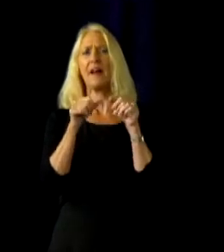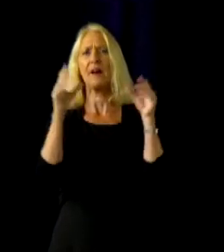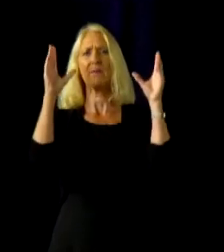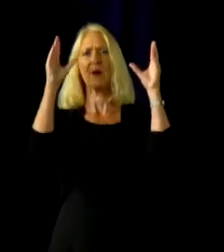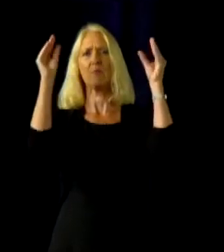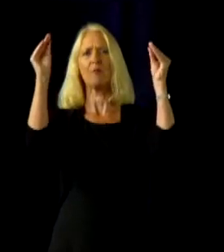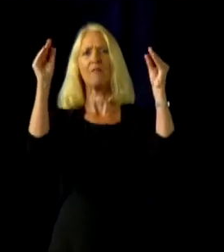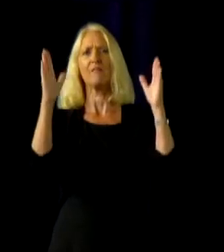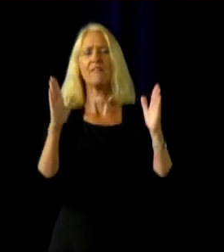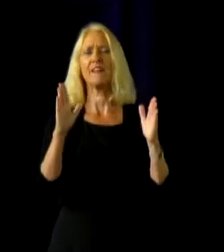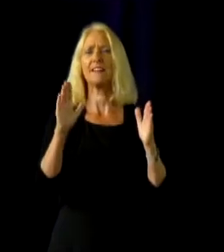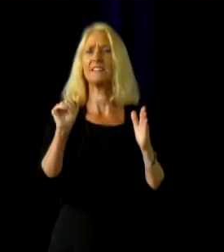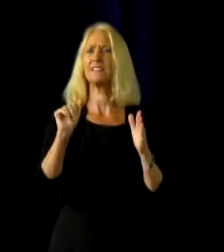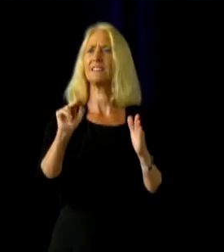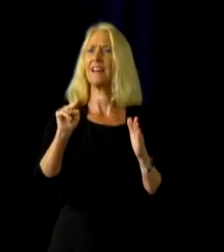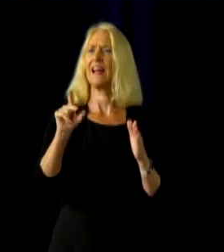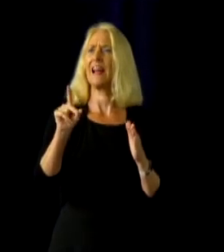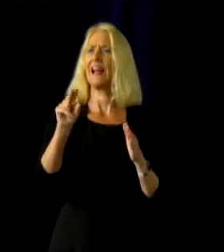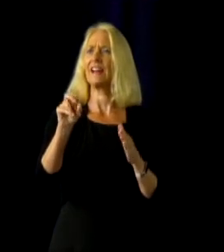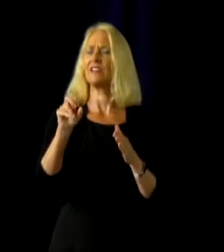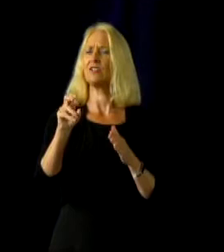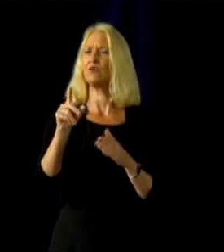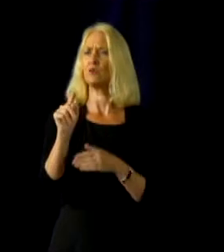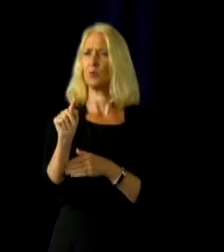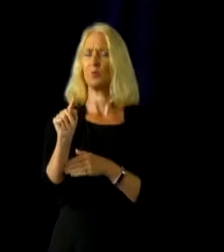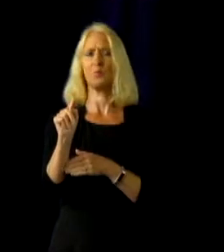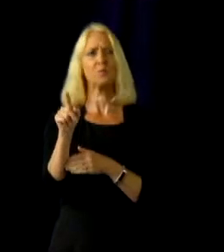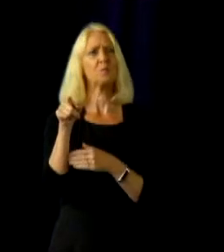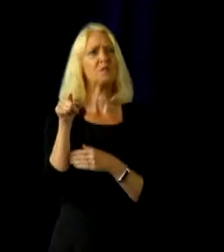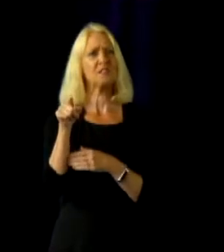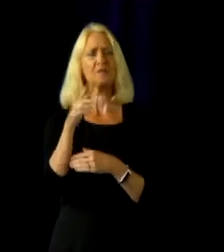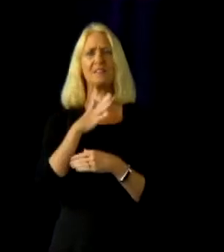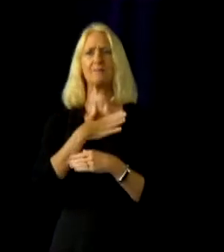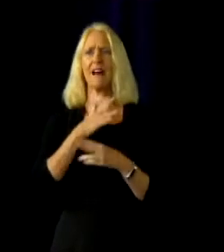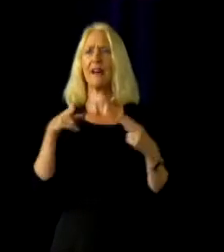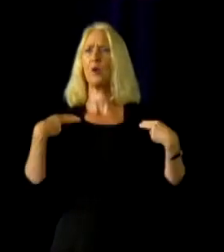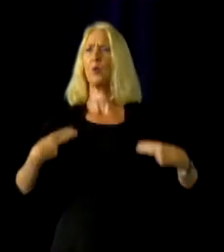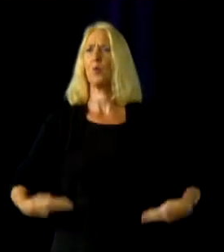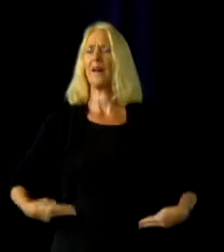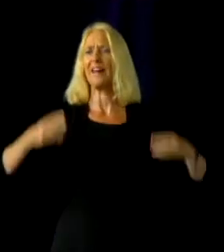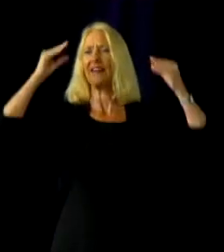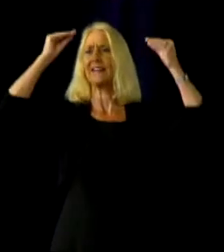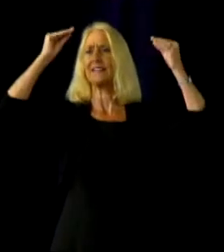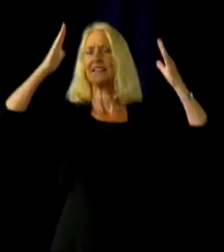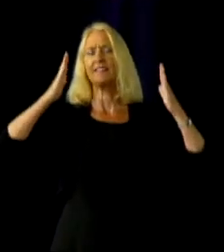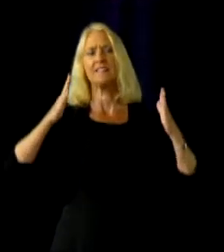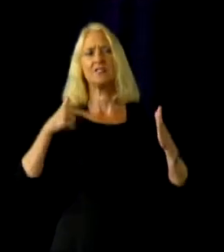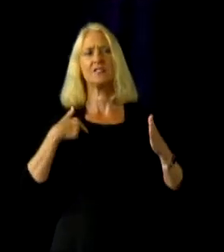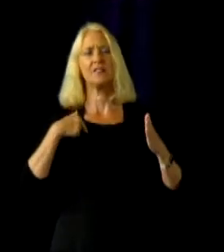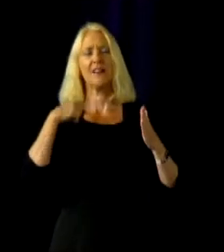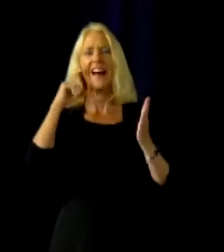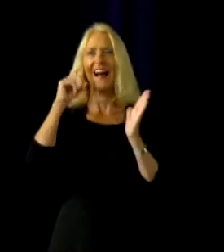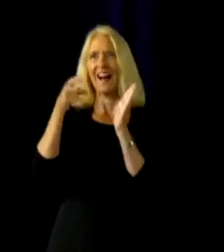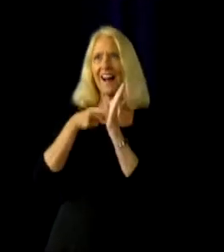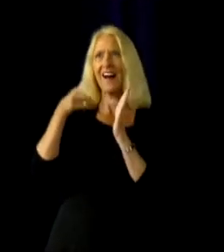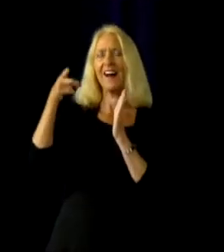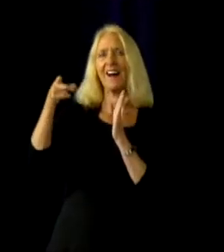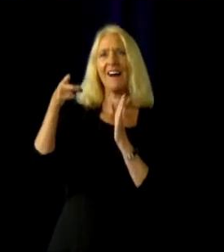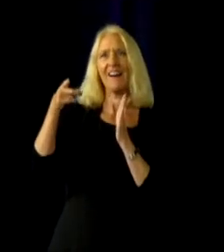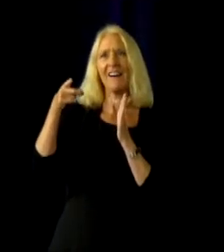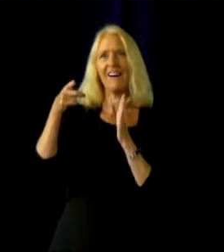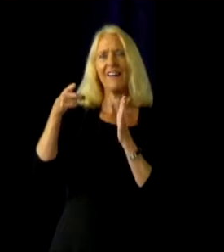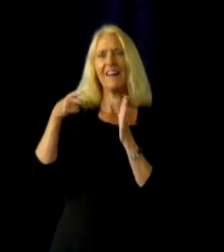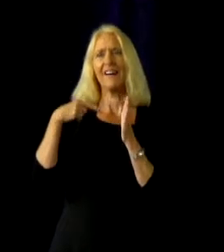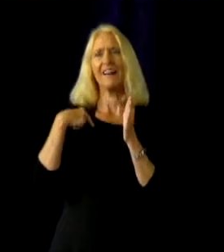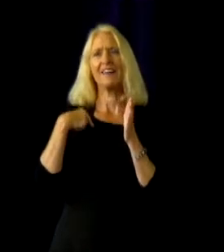hands. Okay, so she was my humanities teacher, and what stood out for me was she made us take onus of